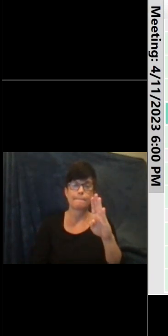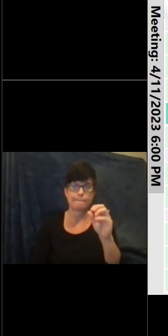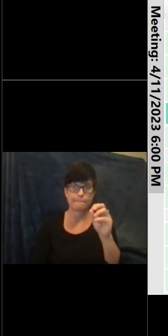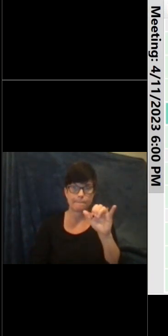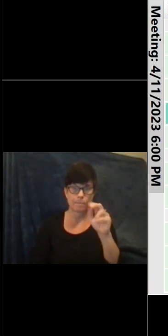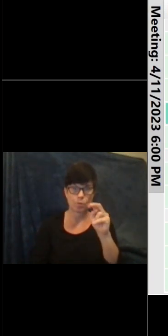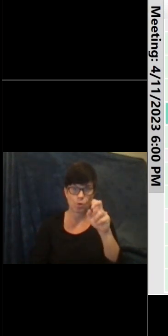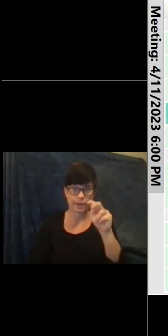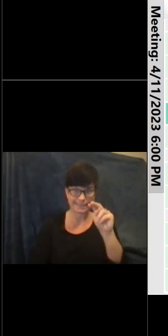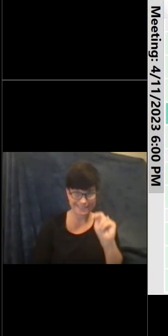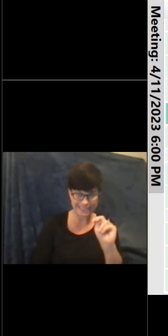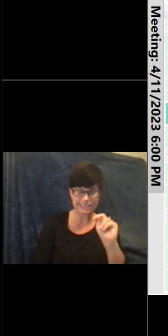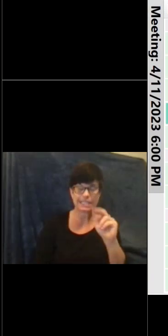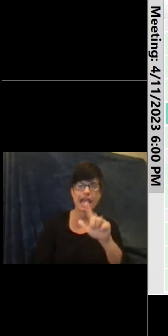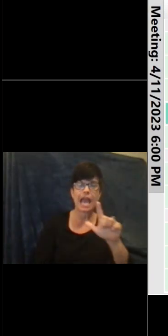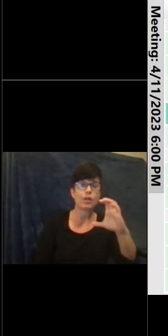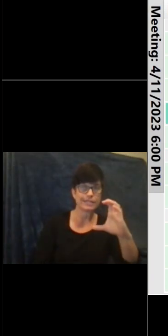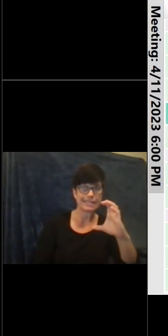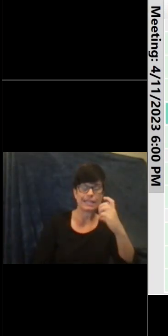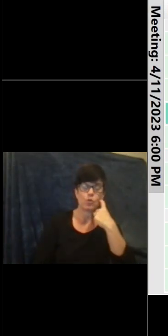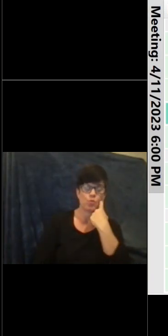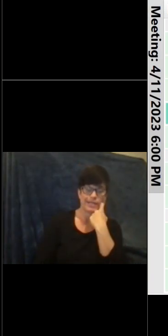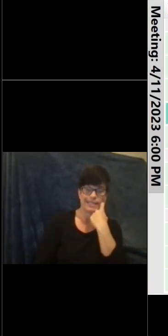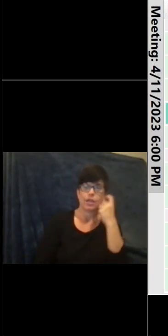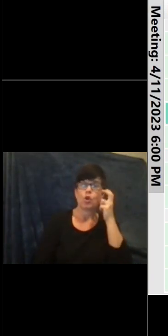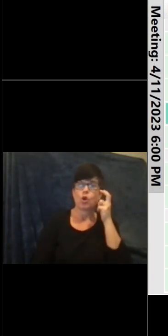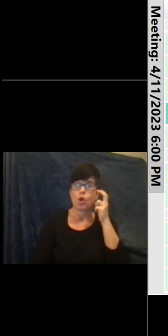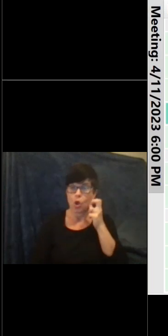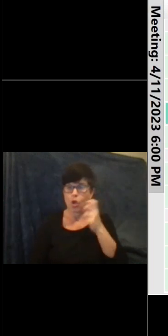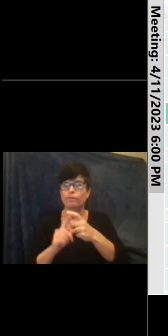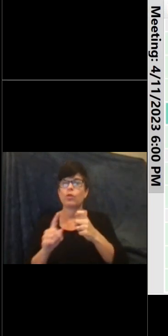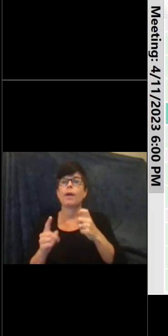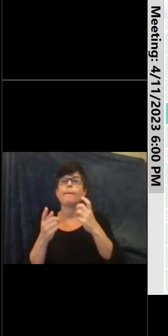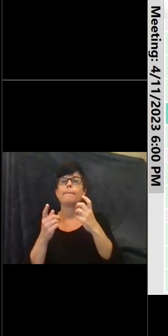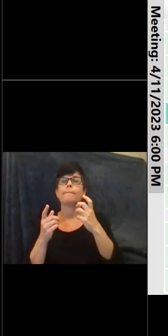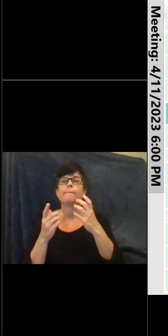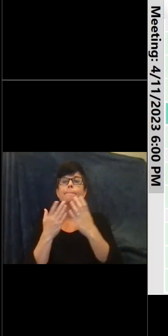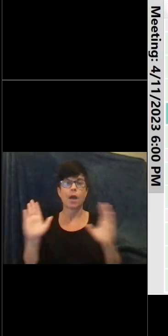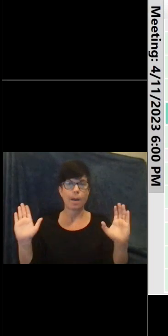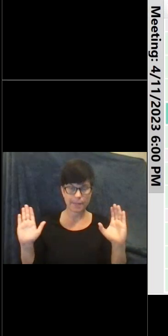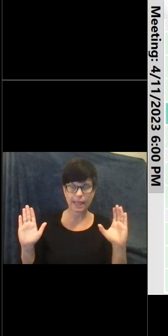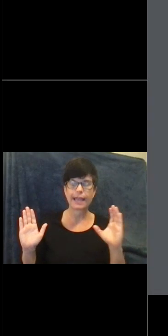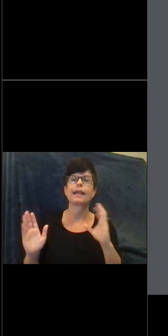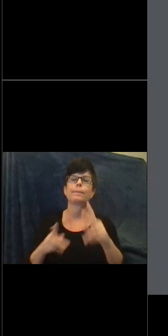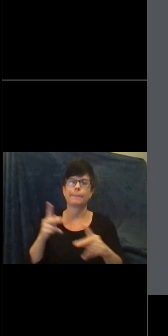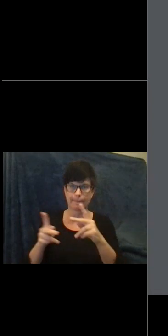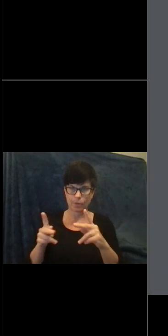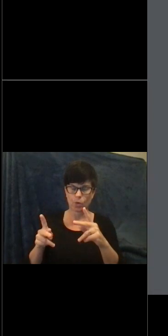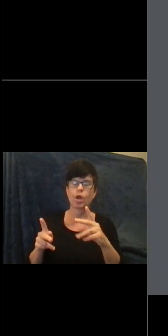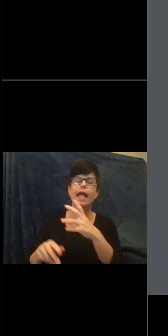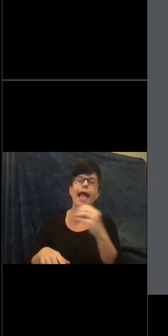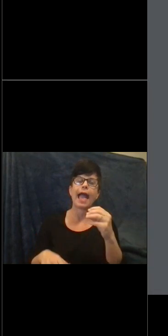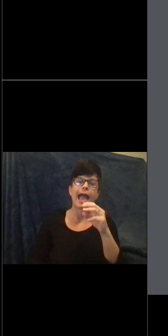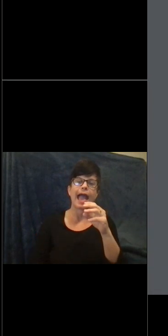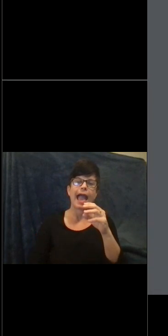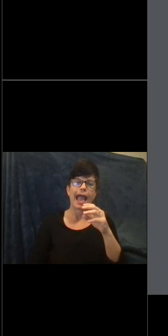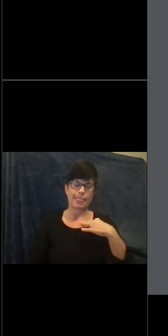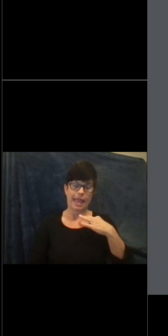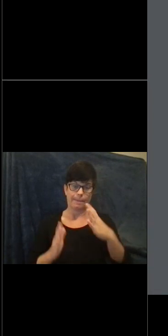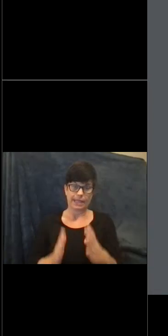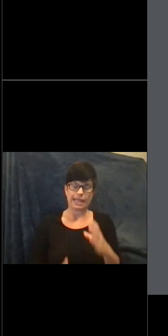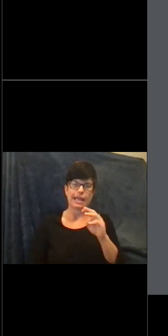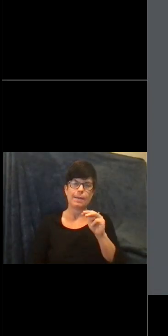project. We recently heard from the public as well as the representative of the applicant, Ms. Miskell, as well as our